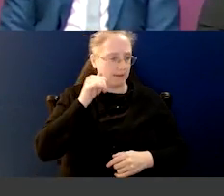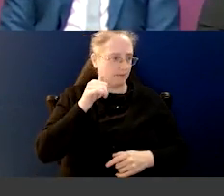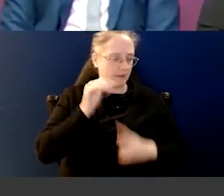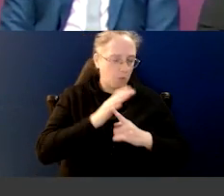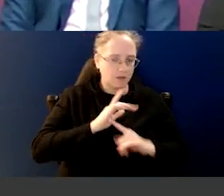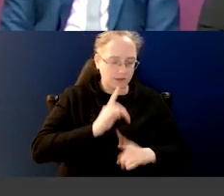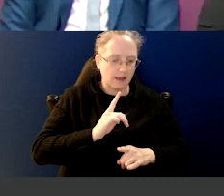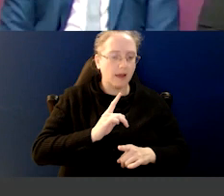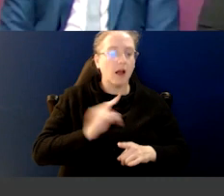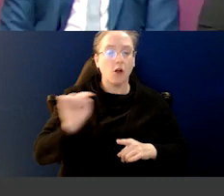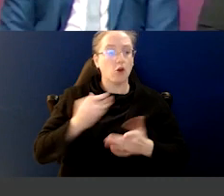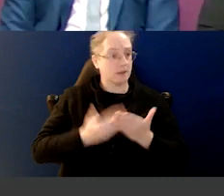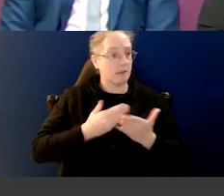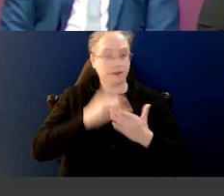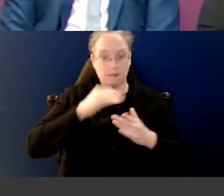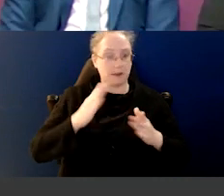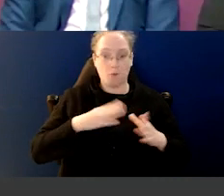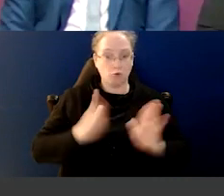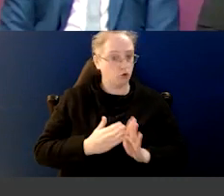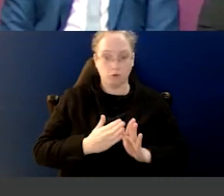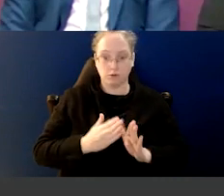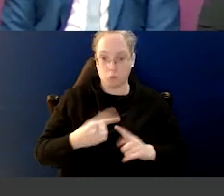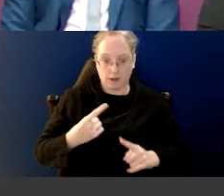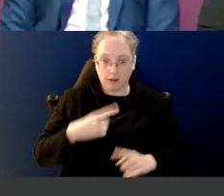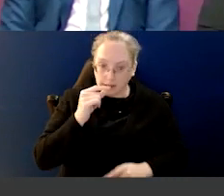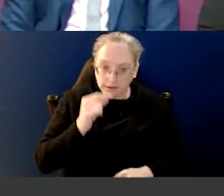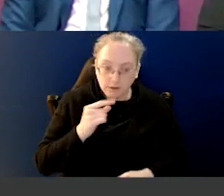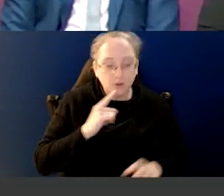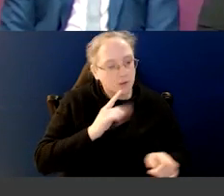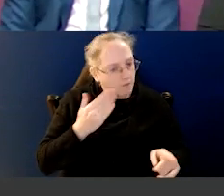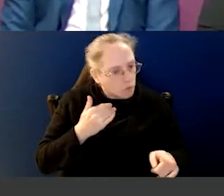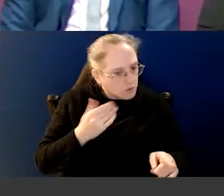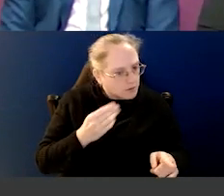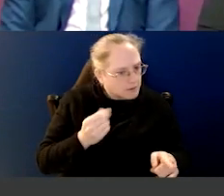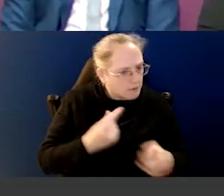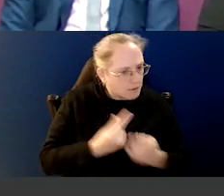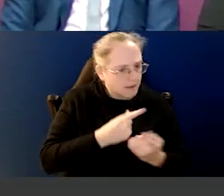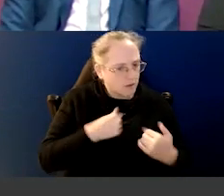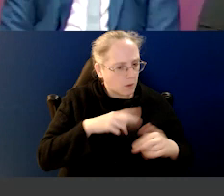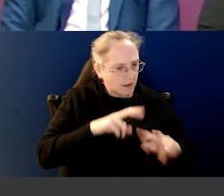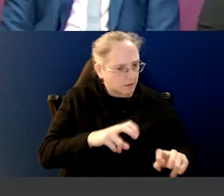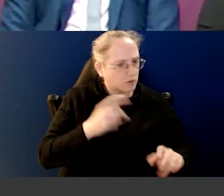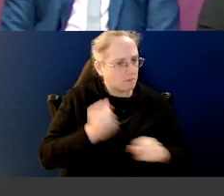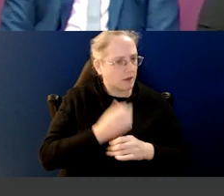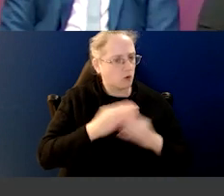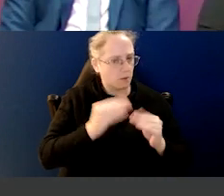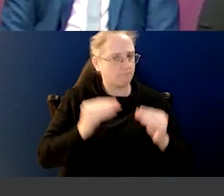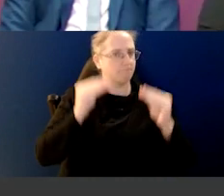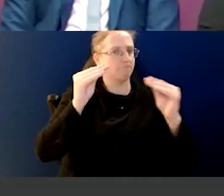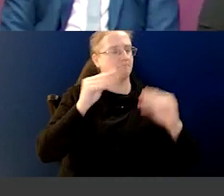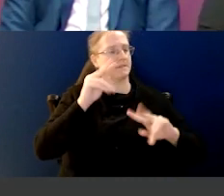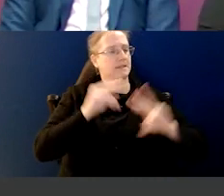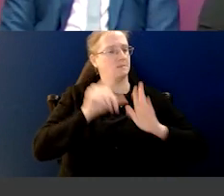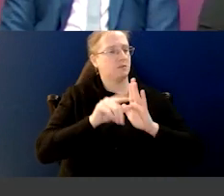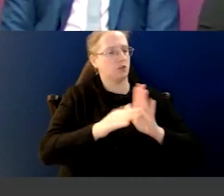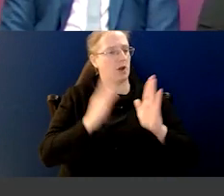complaints are dealt with far more quickly than that. And I think you went through some of the parameters that we might look at to elevate them in terms of assessment